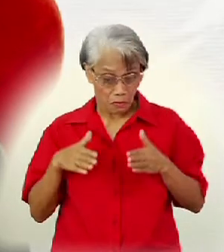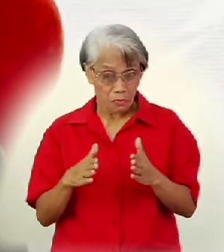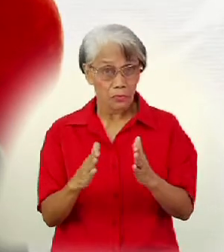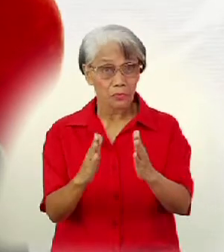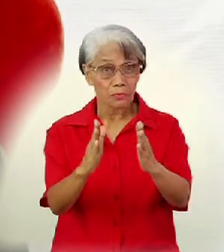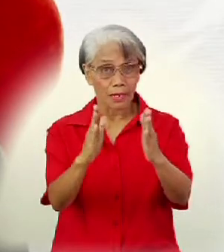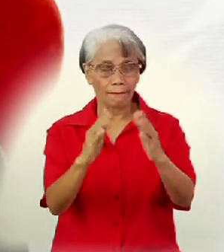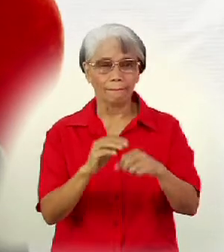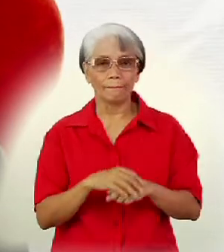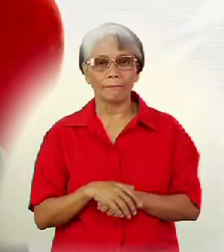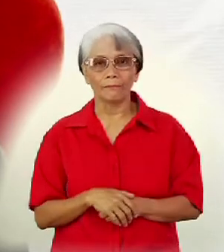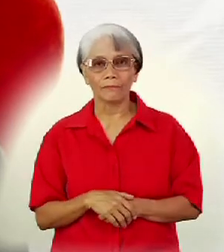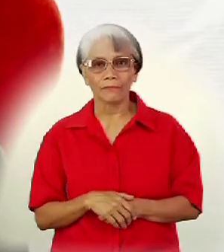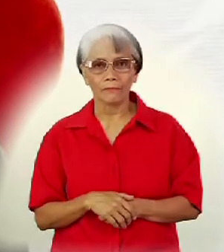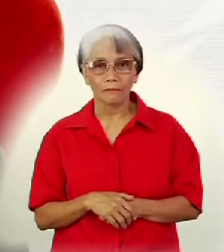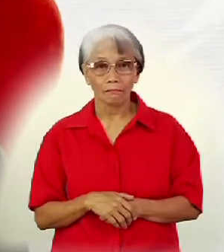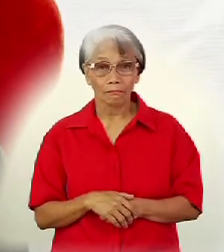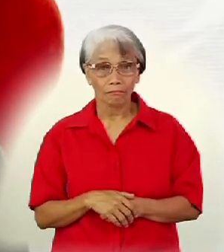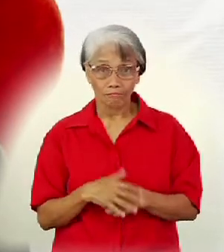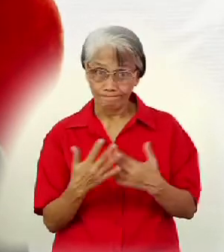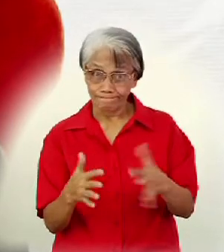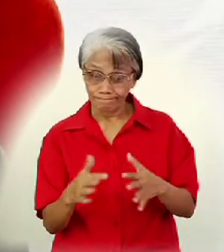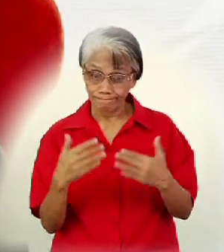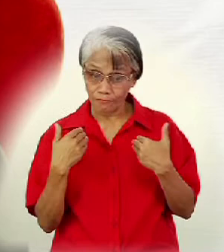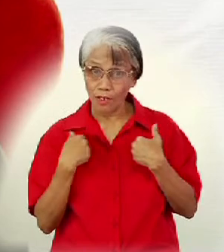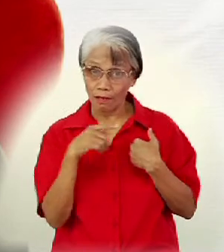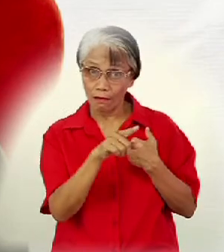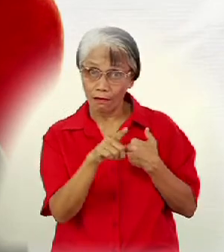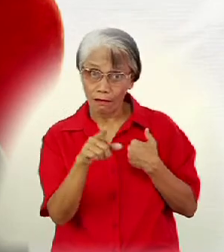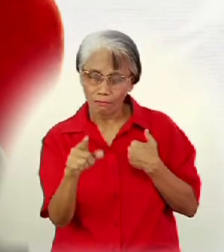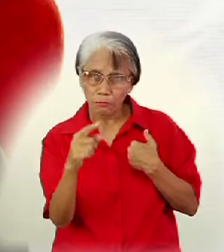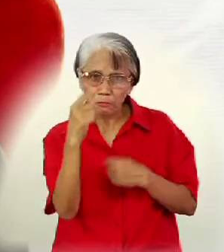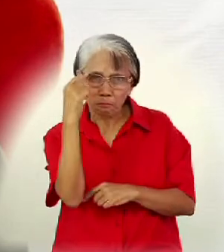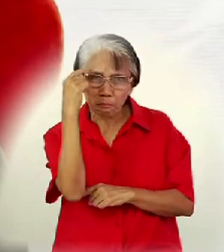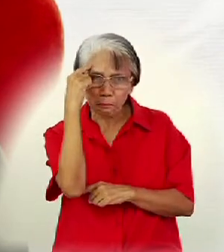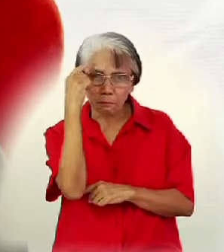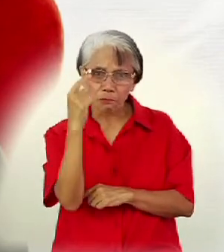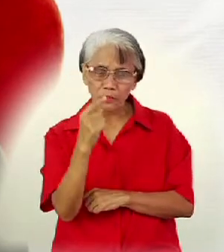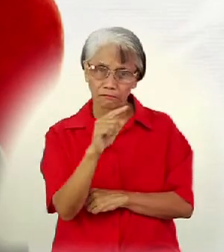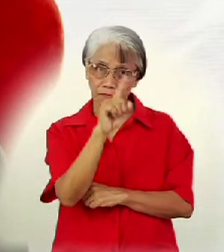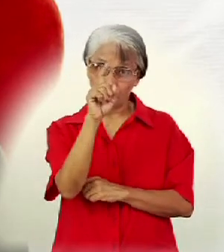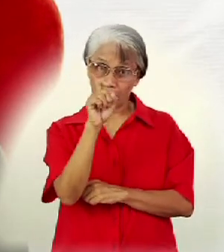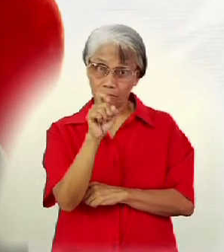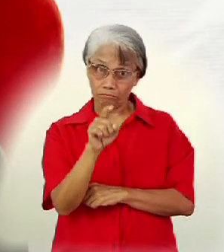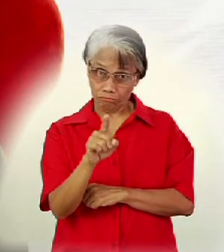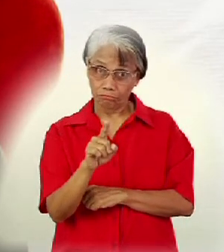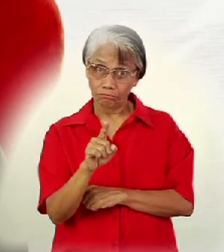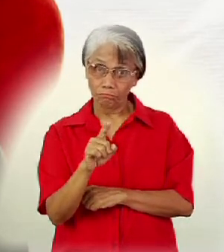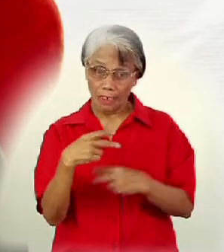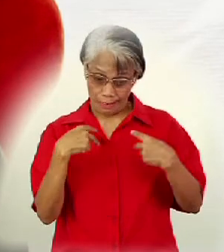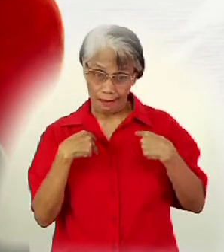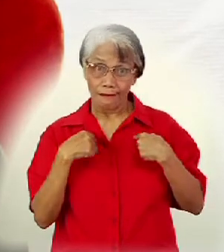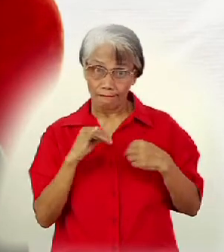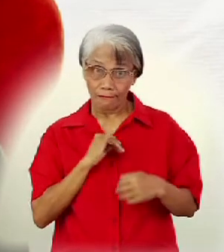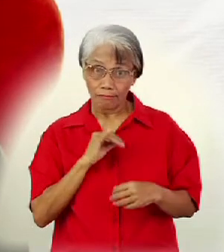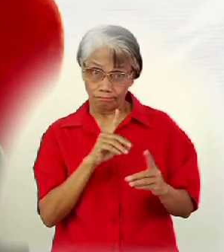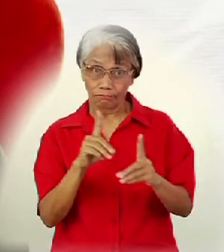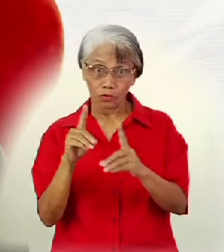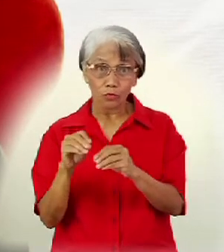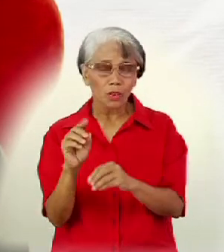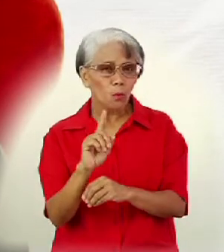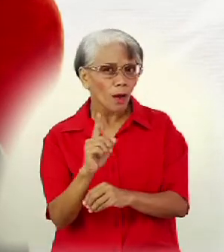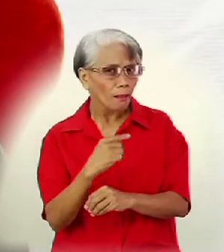lifestyle or career. Have you ever thought of this question? Am I doing what I am